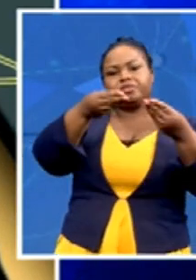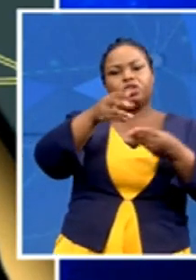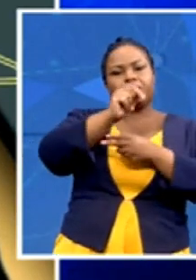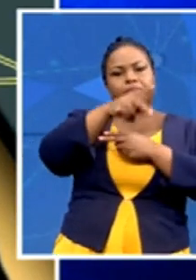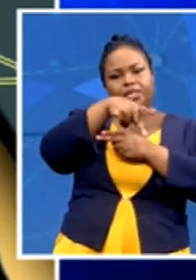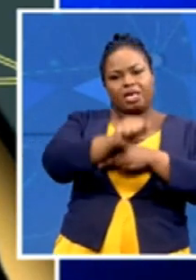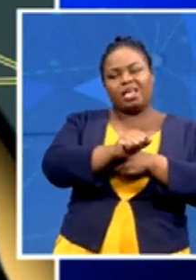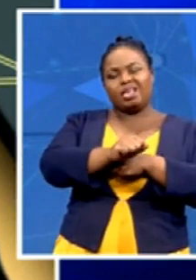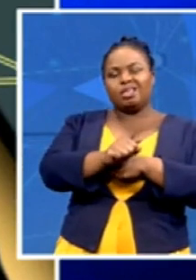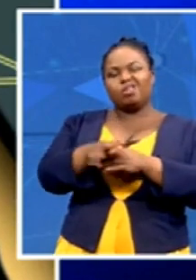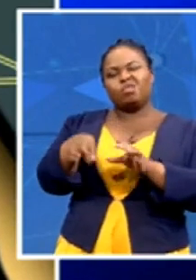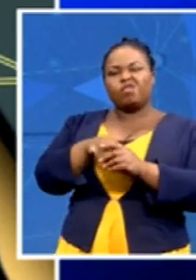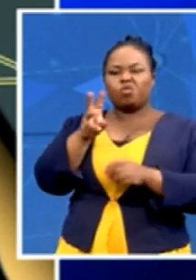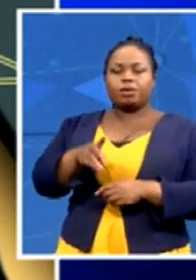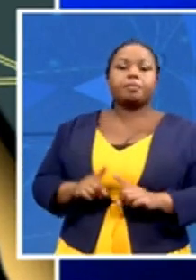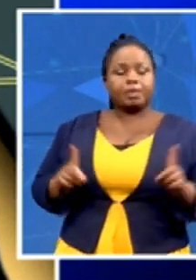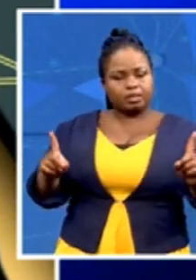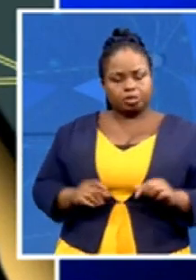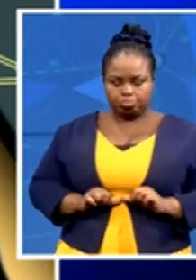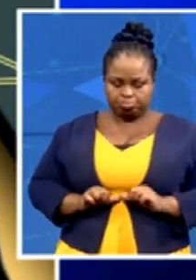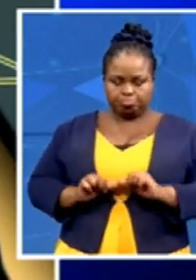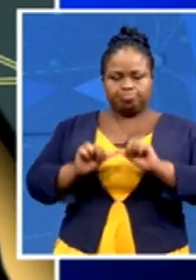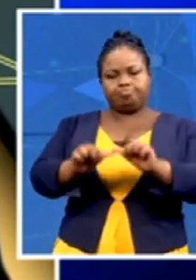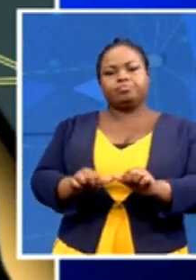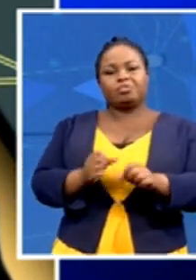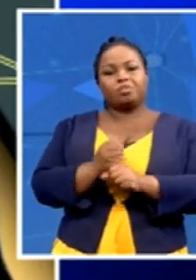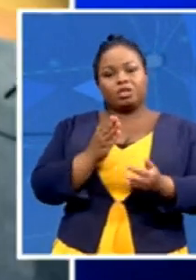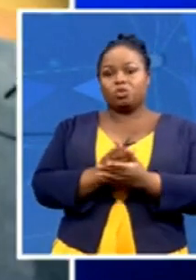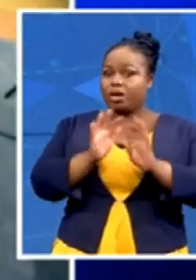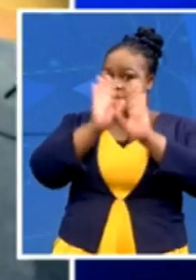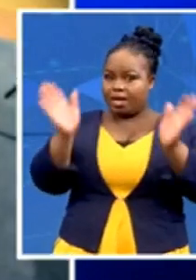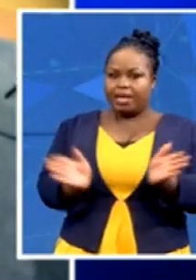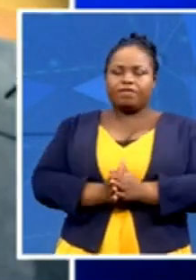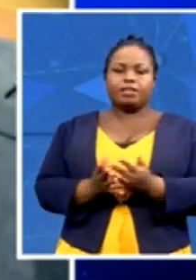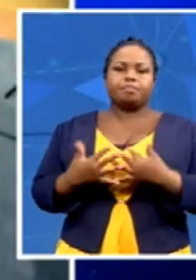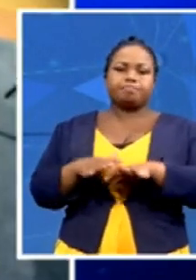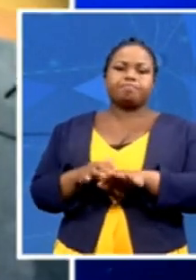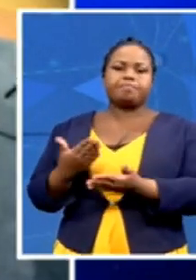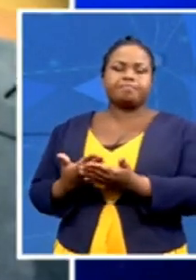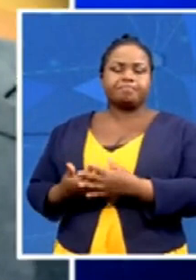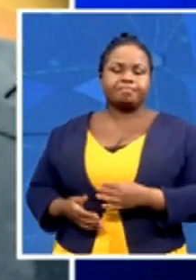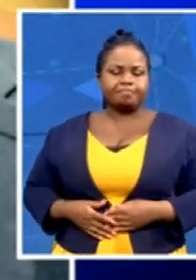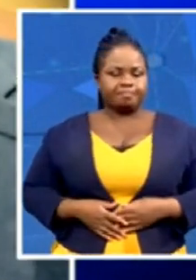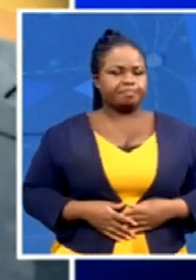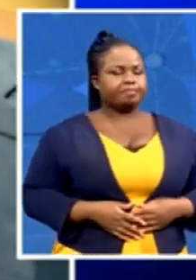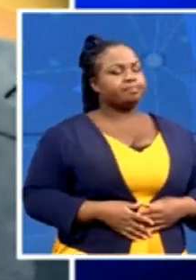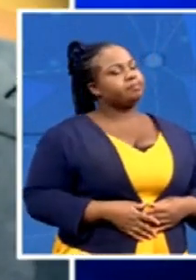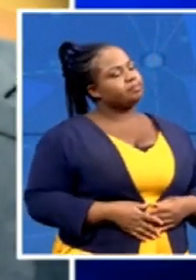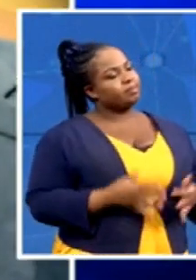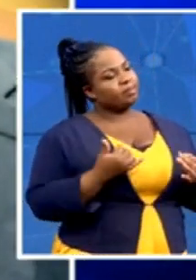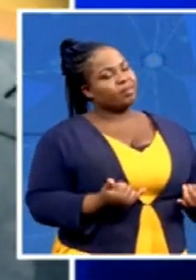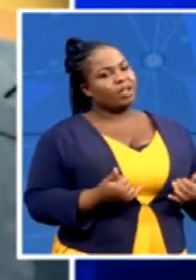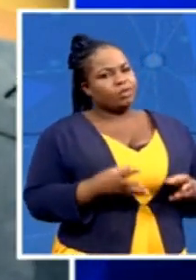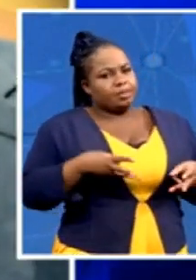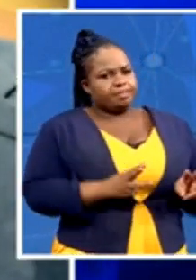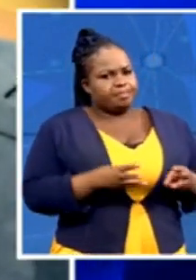going to continue and make sure that all of those things are implemented. All right, Mr. Kganyago, let's talk about the methodology and the process of investigating. Who